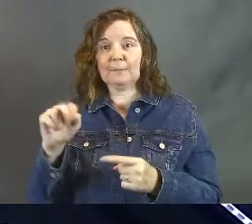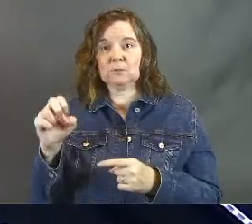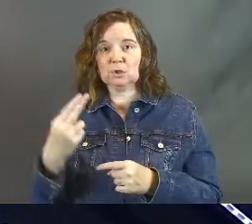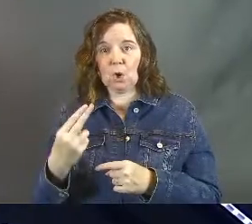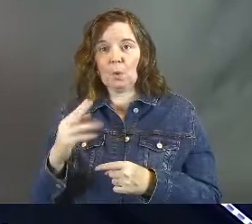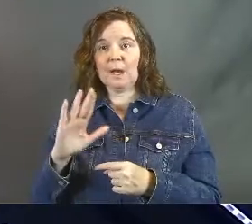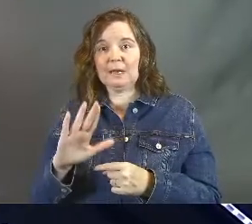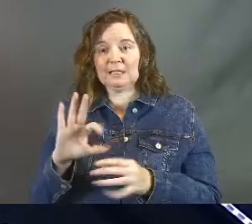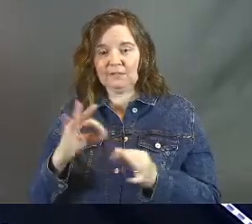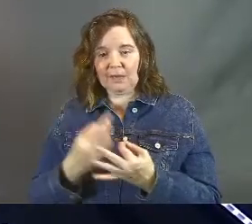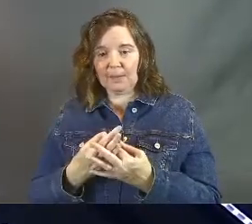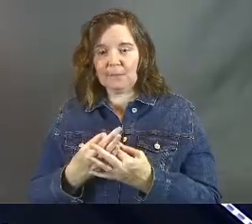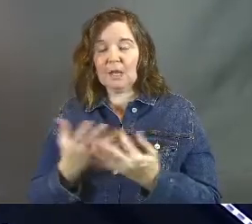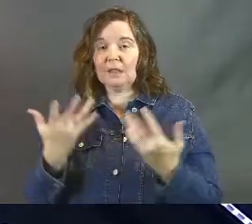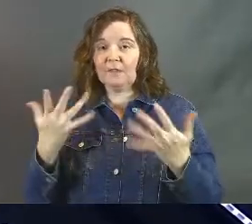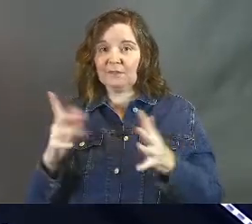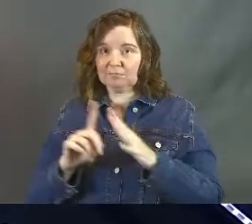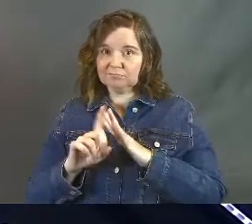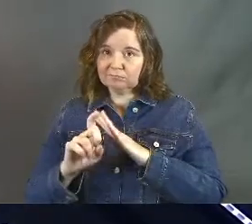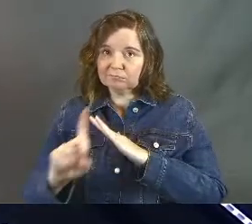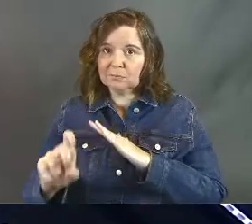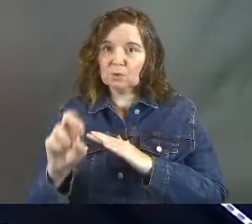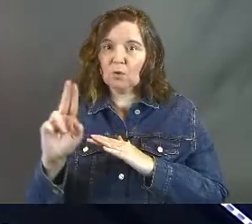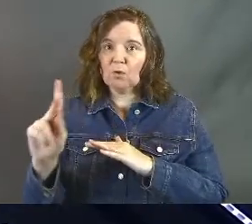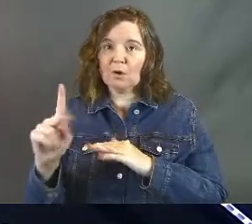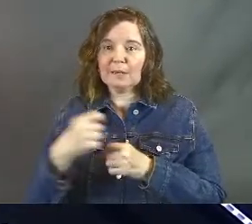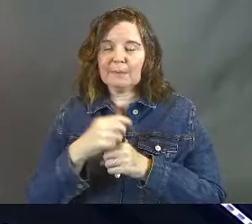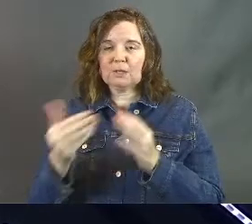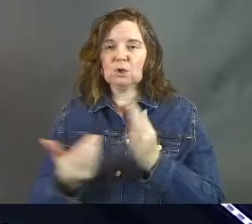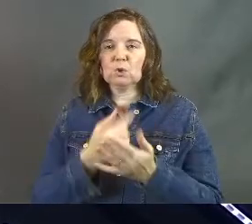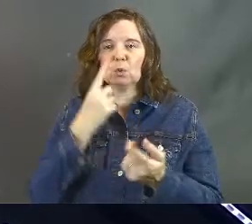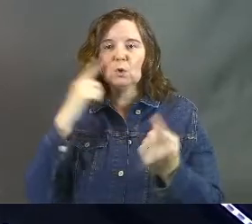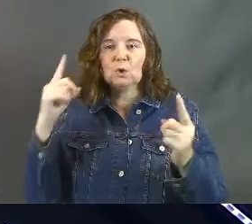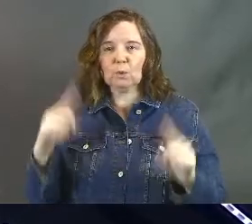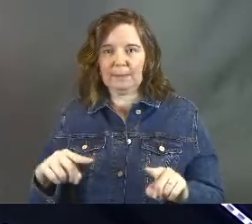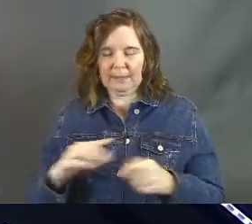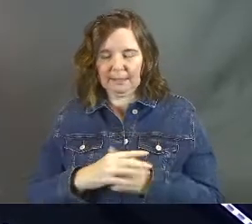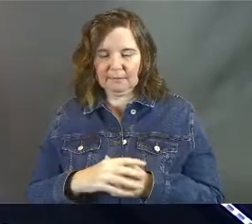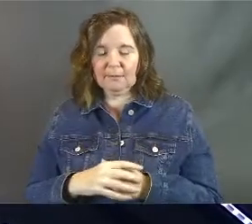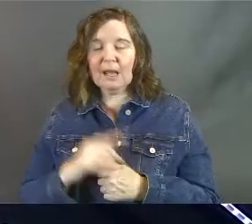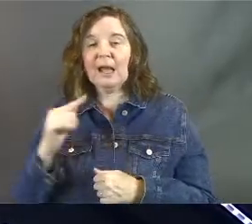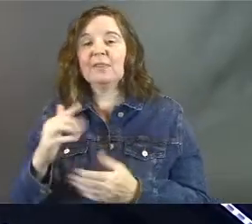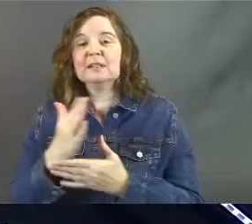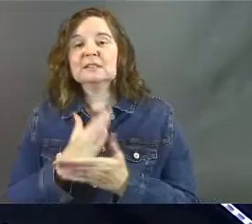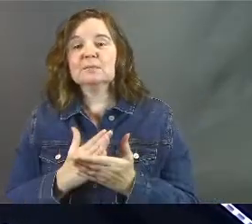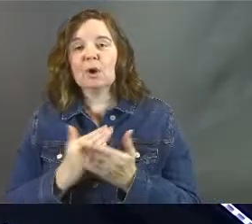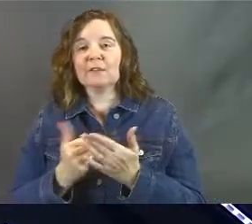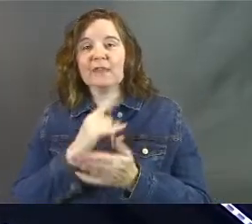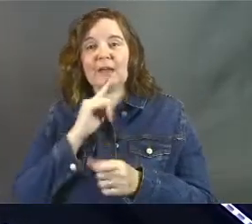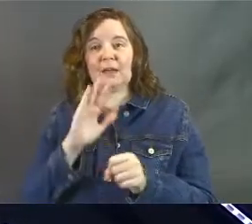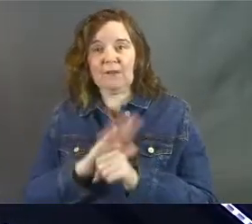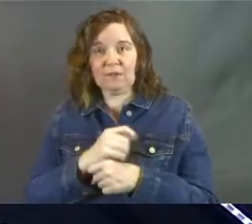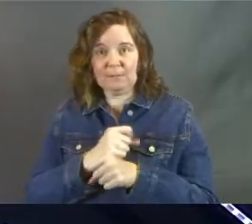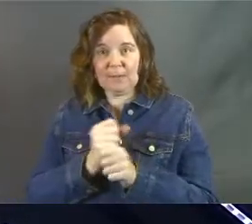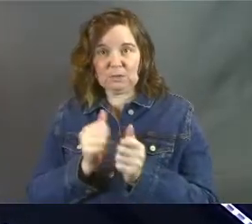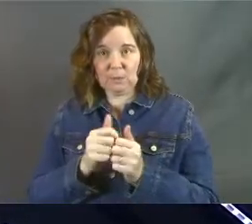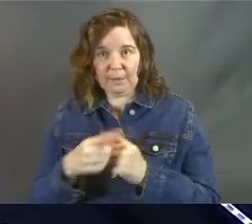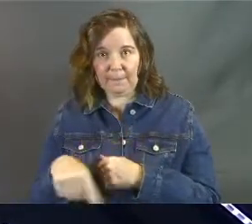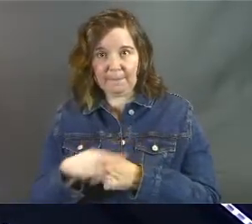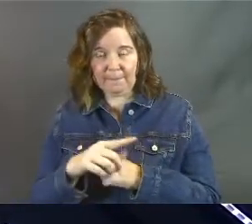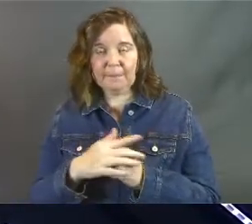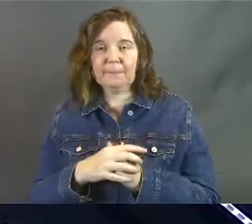his family. And when they come out of the ark, God makes a new agreement with Noah and his family. And this is part of that covenant that he makes with